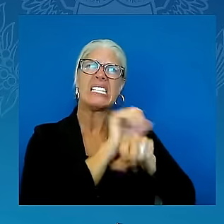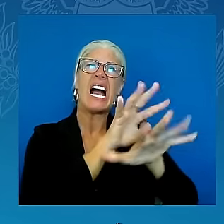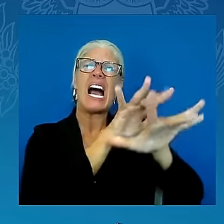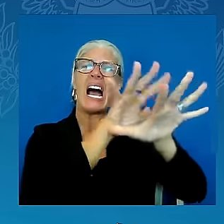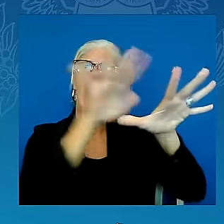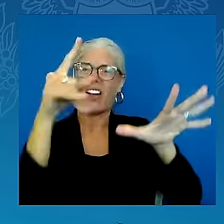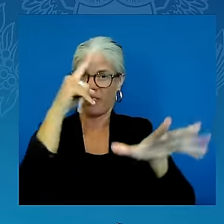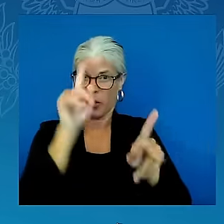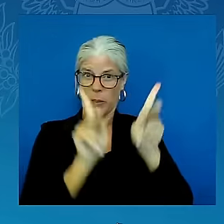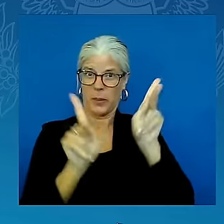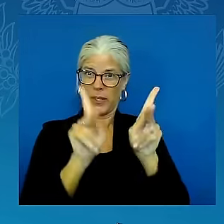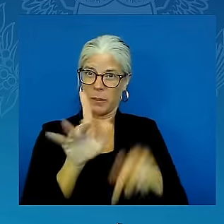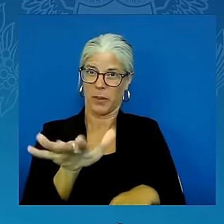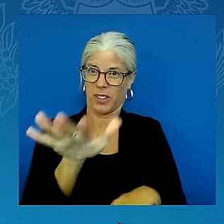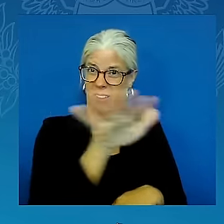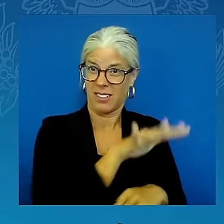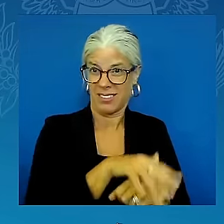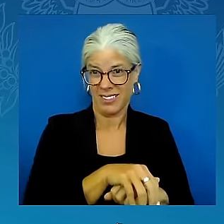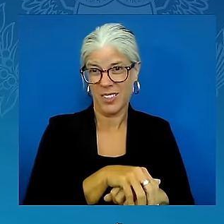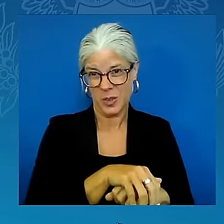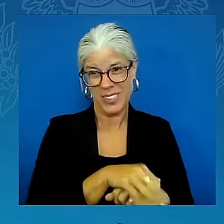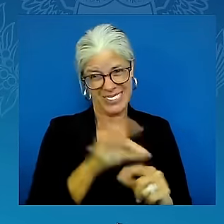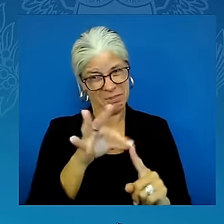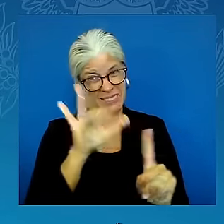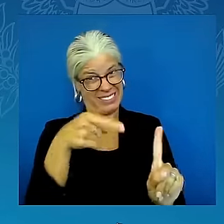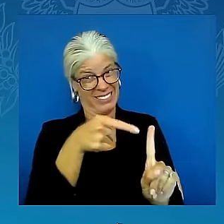years that allowed her to give so much to our country.